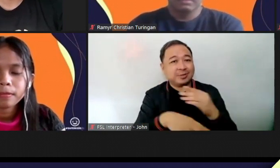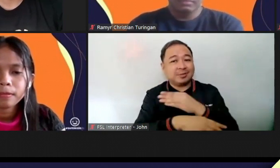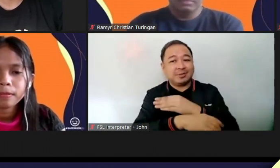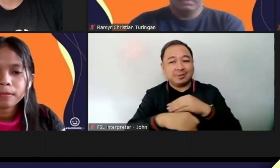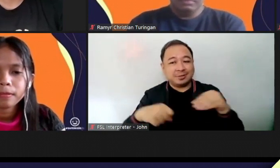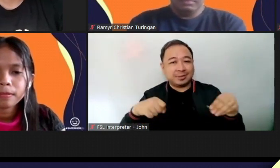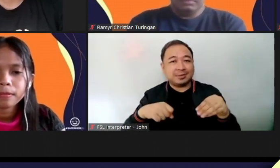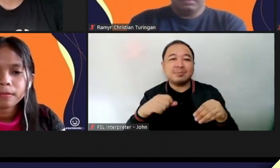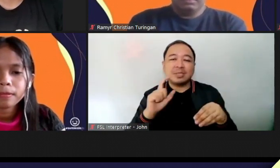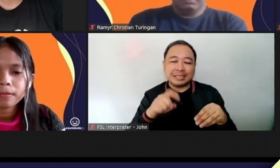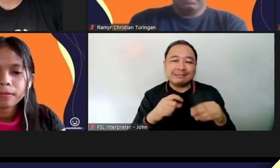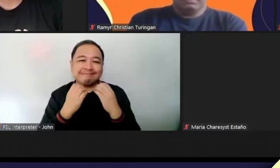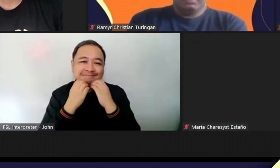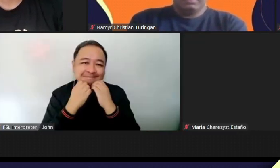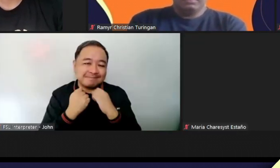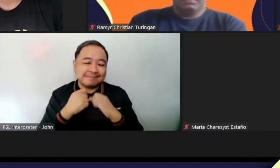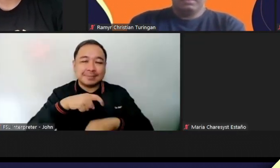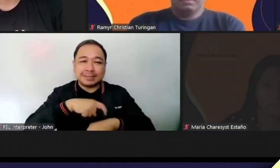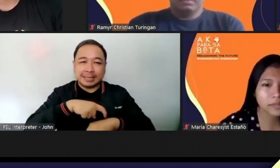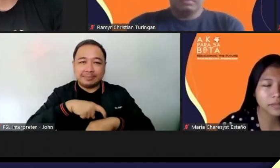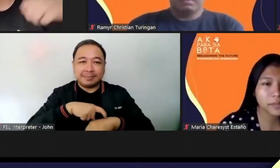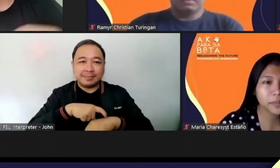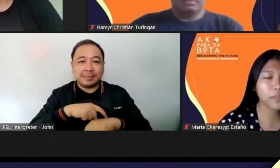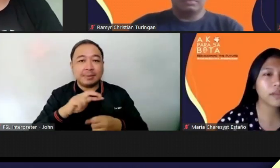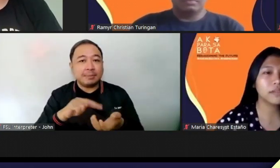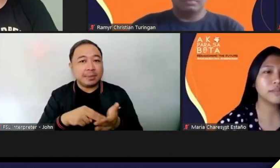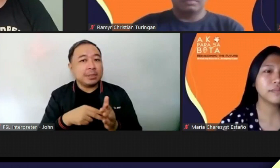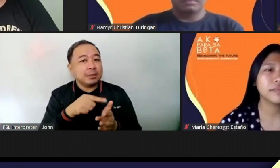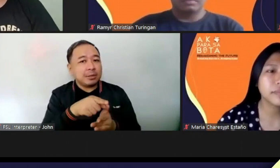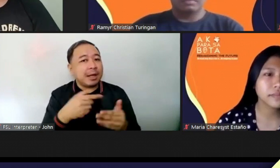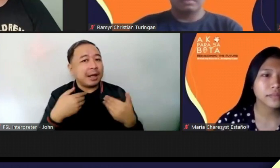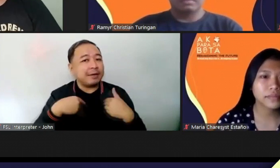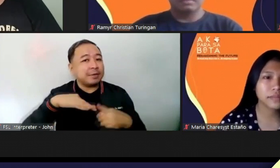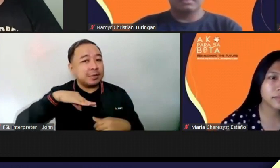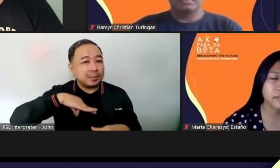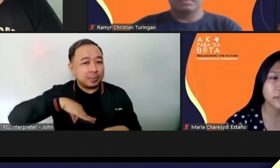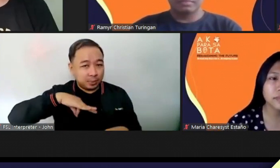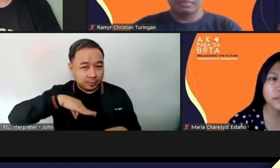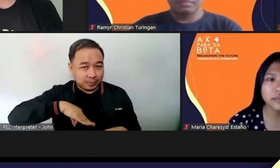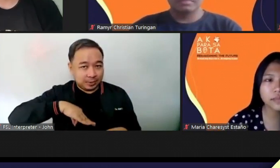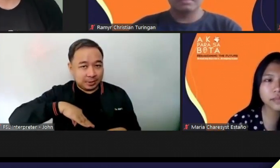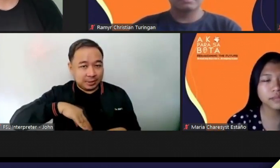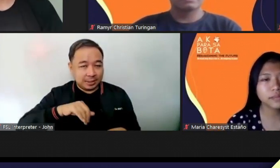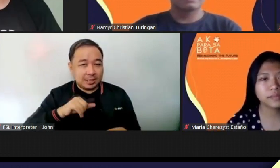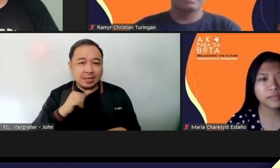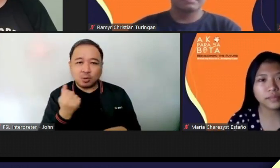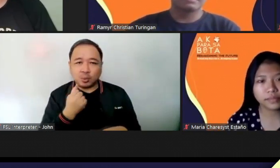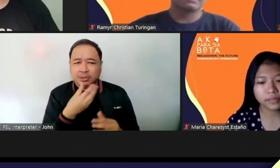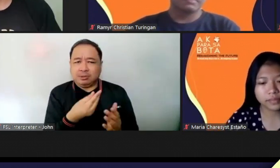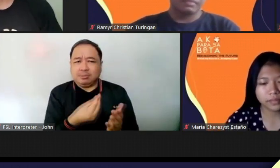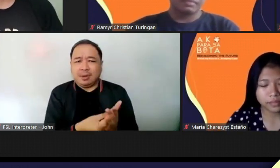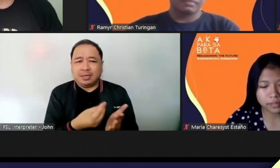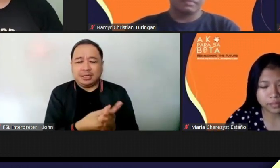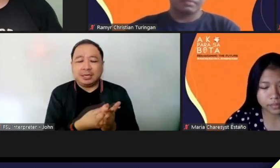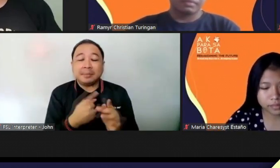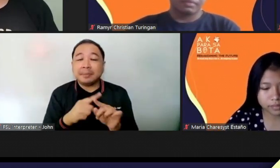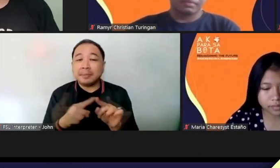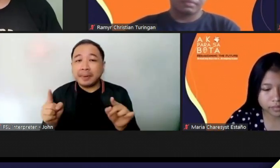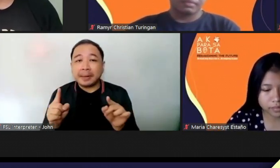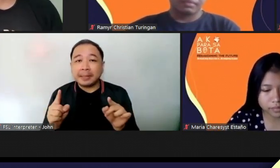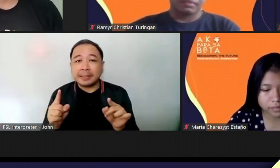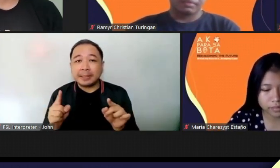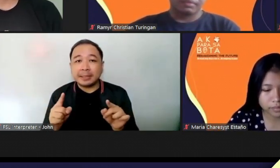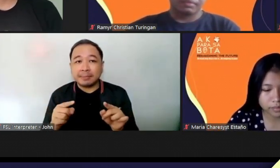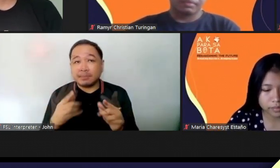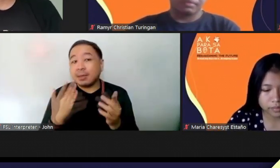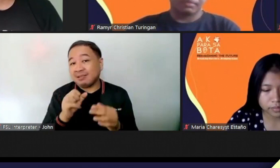their time. So therefore, they have to gain something from it. Not monetary gains, not just monetary gains, but of course, we will not give monetary